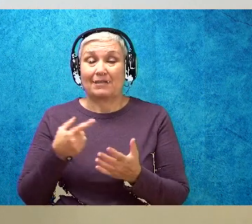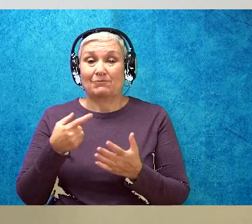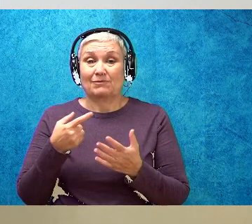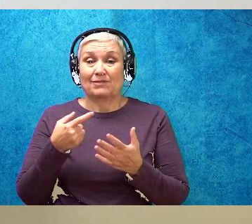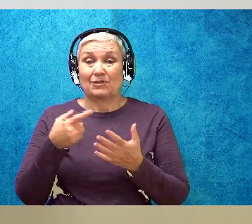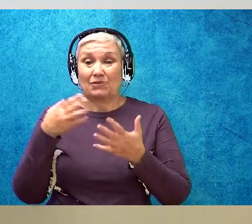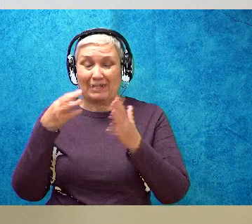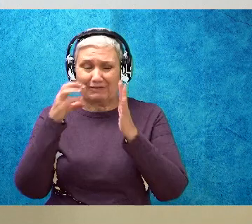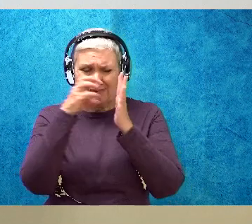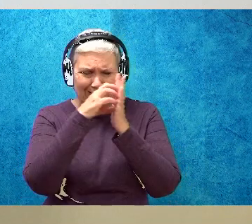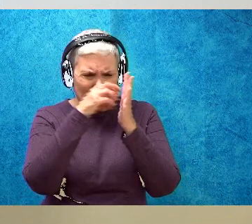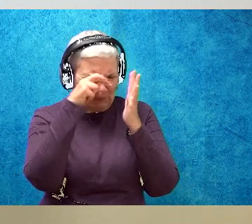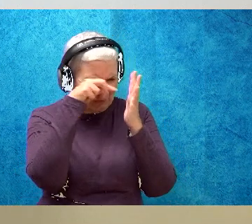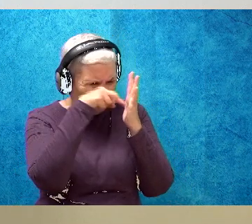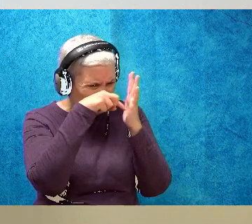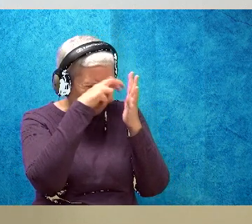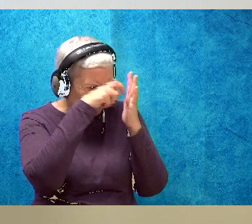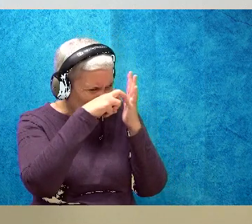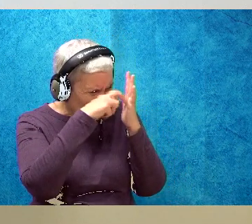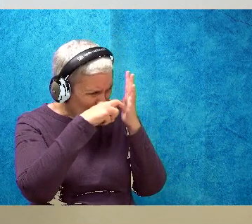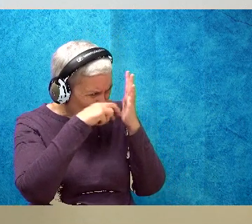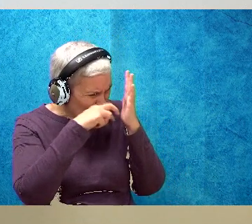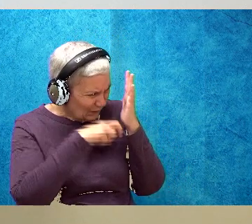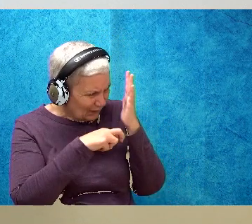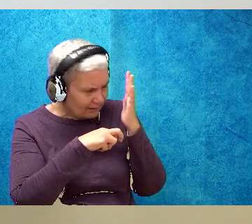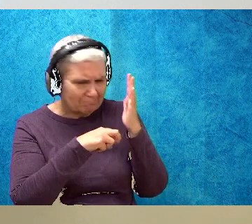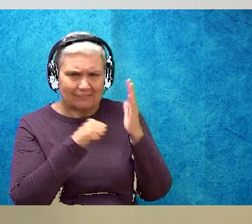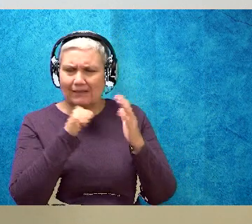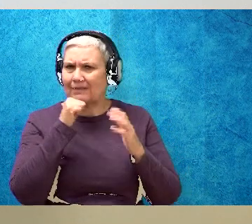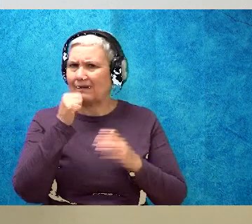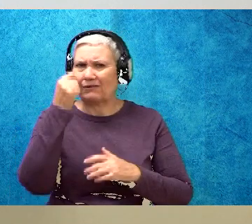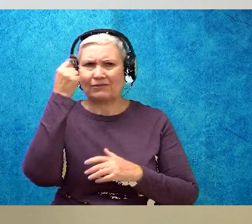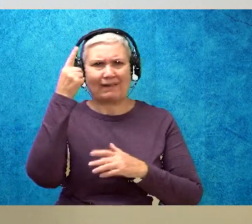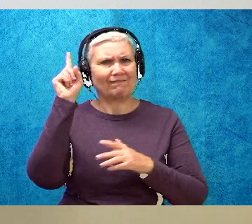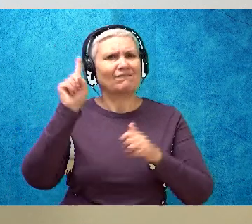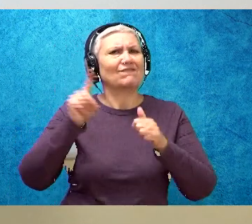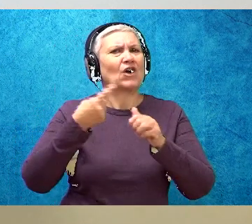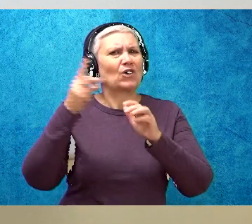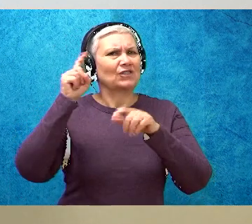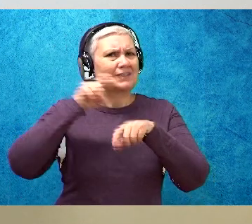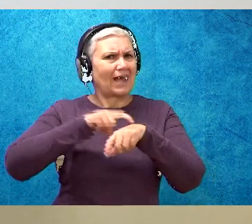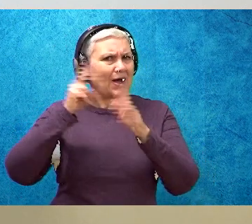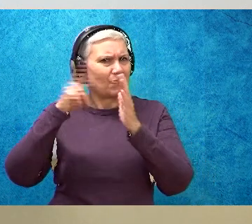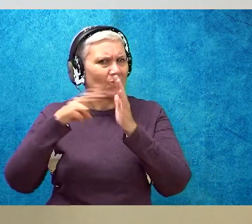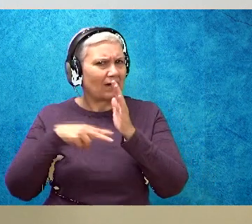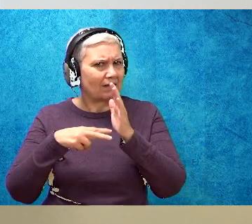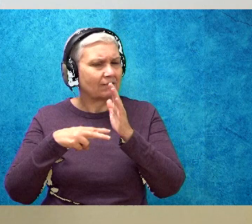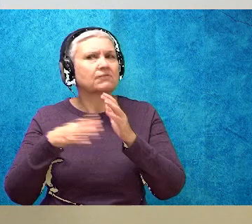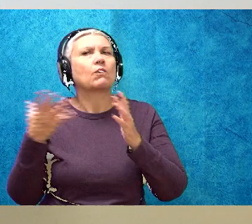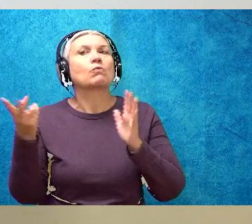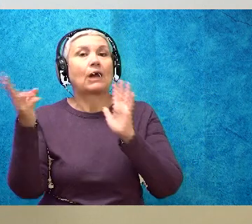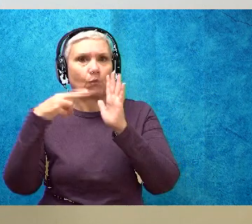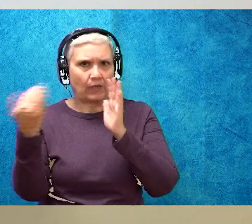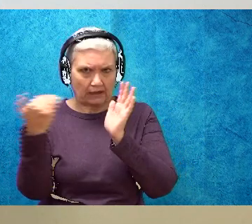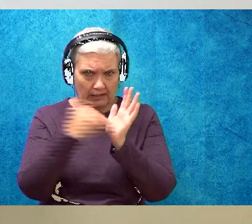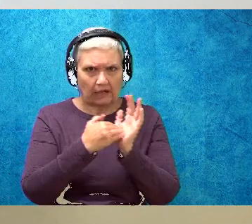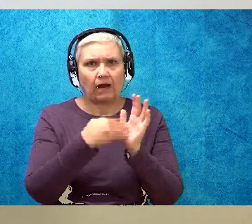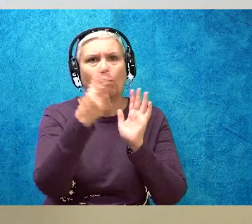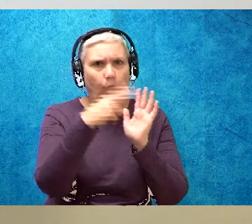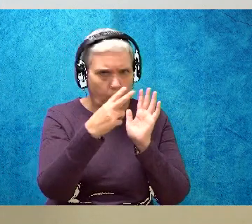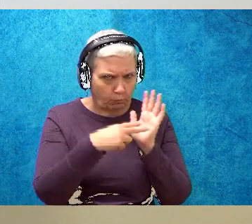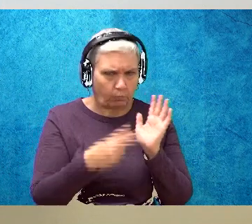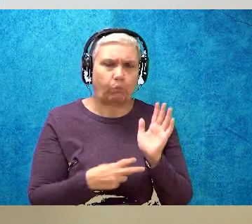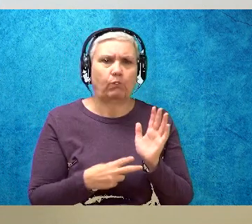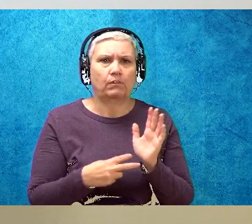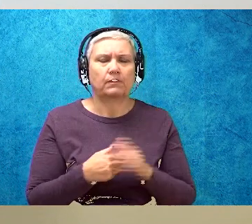that text, and you're not going to be able to get it on that first read. I'm sure all of you have been taught some type of annotation skills,